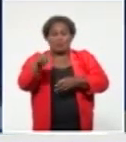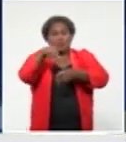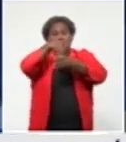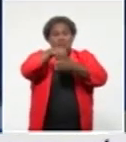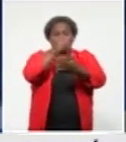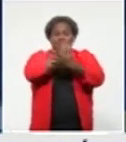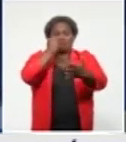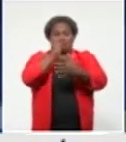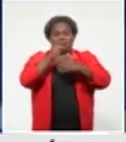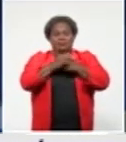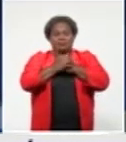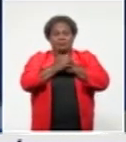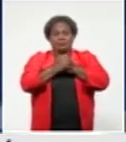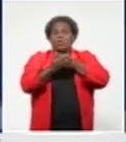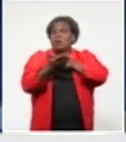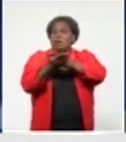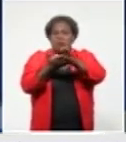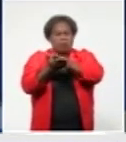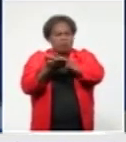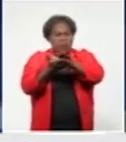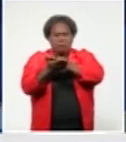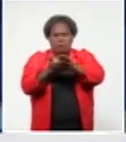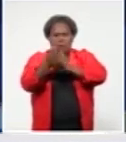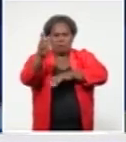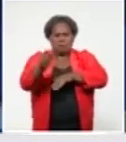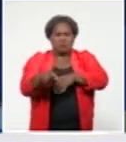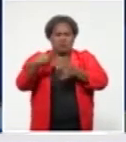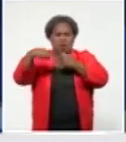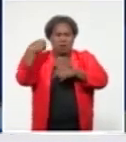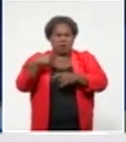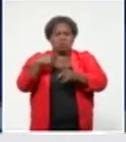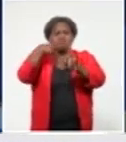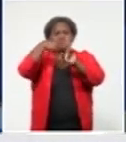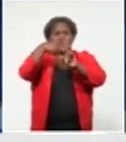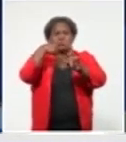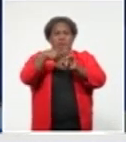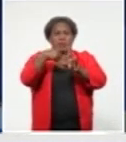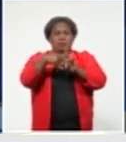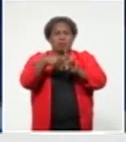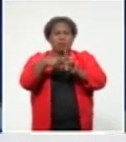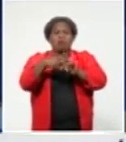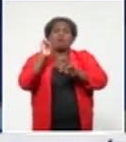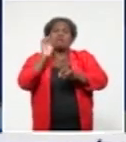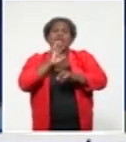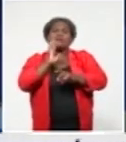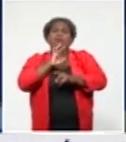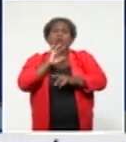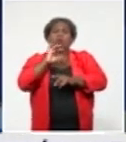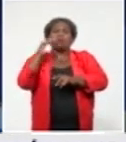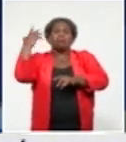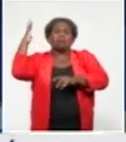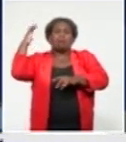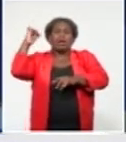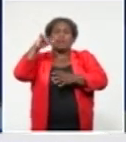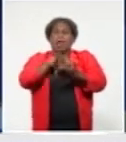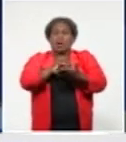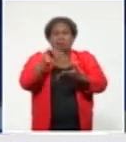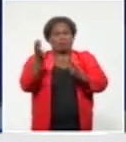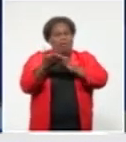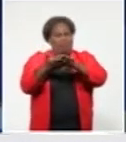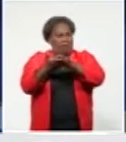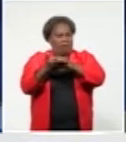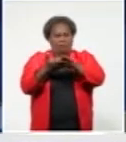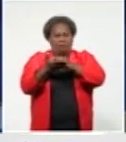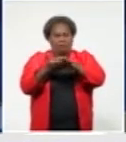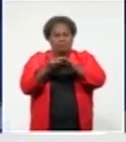even instances where 60 and 70% of the diagnosed cases have not presented any symptoms at the moment of the test.